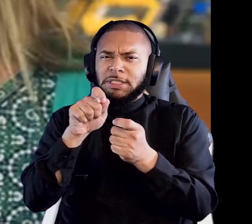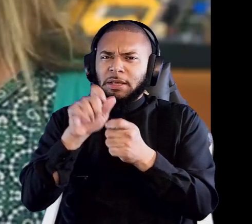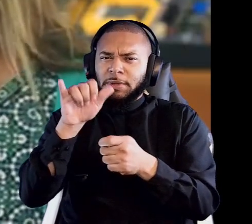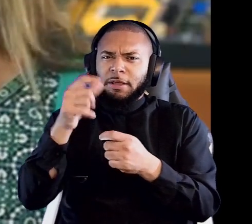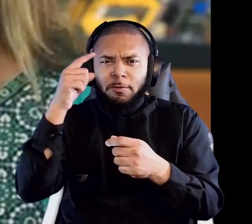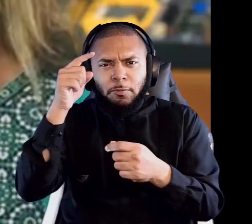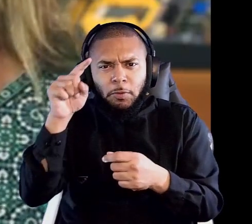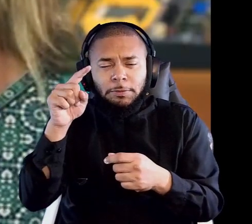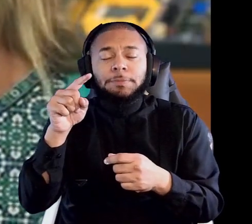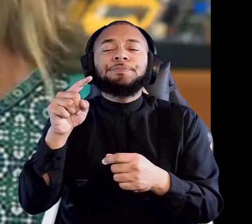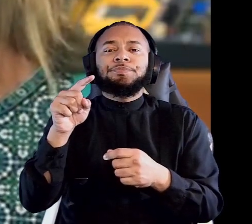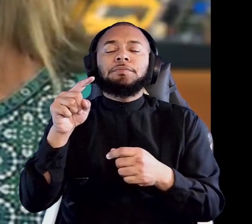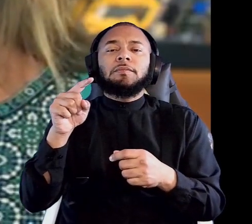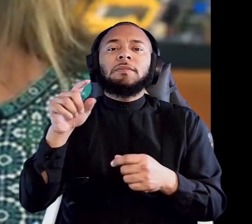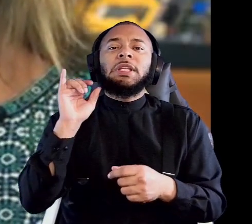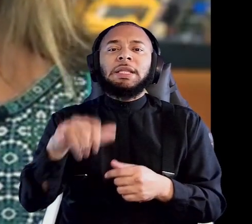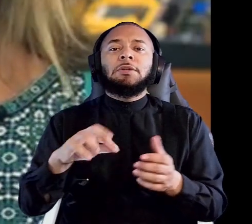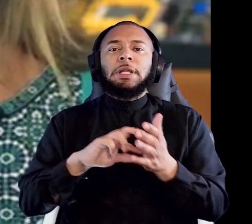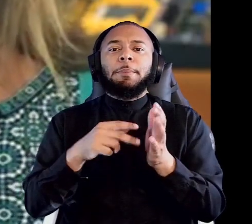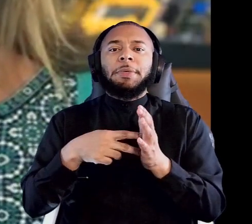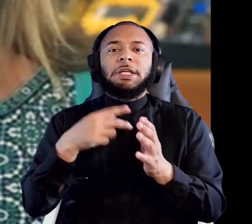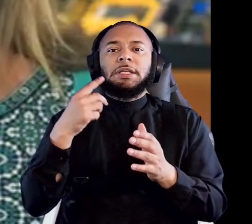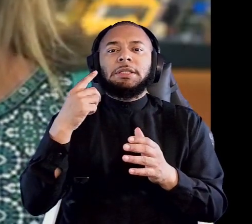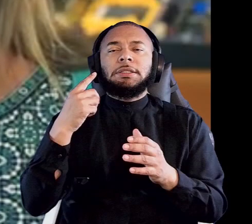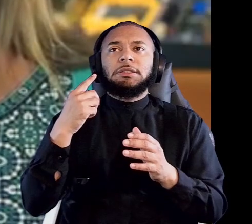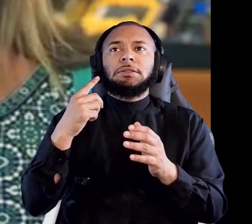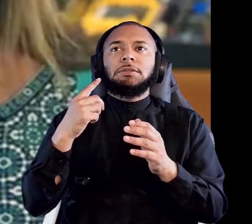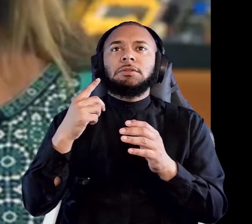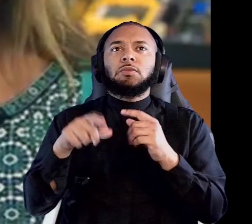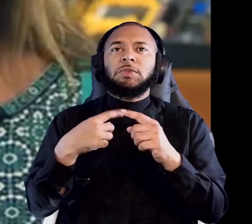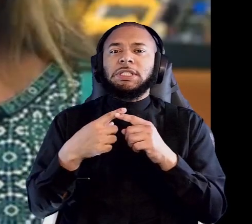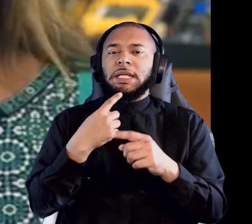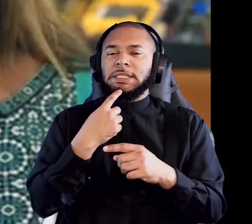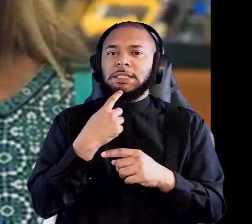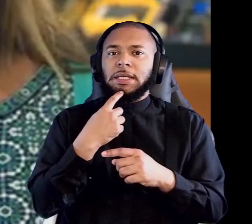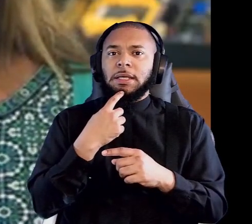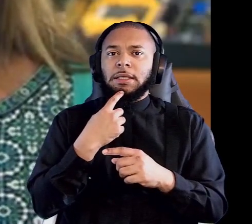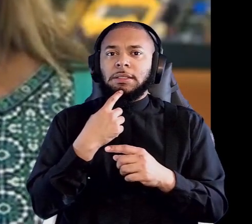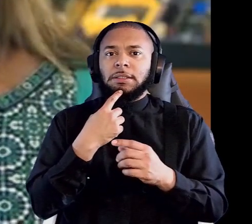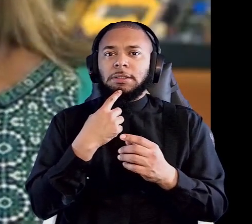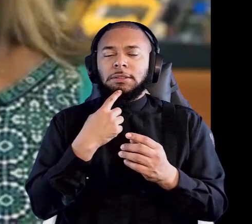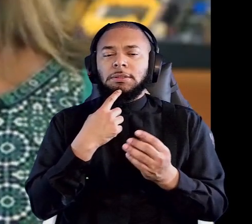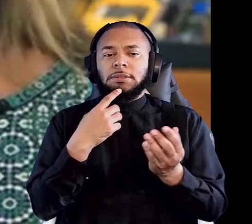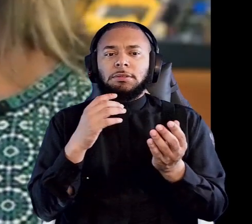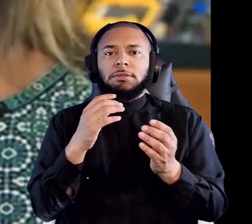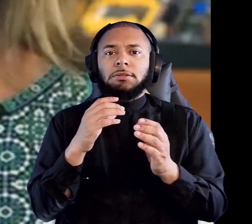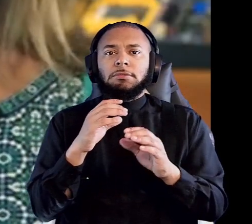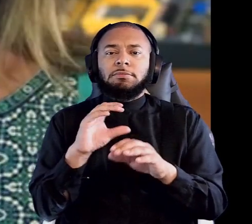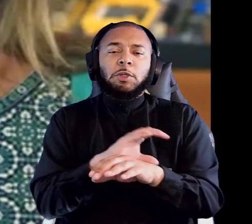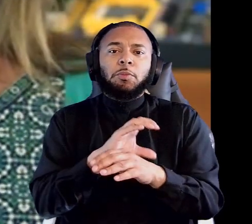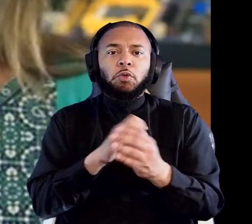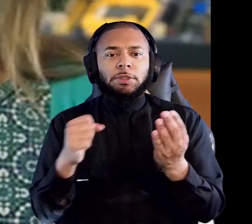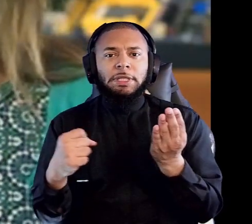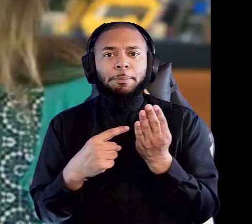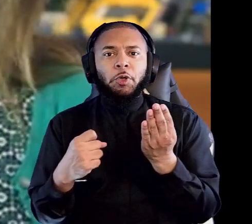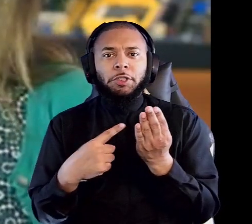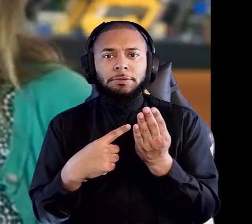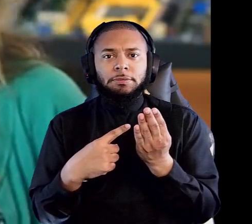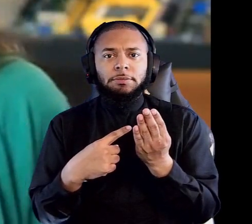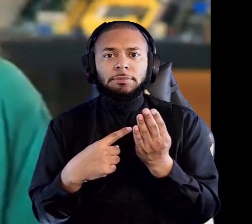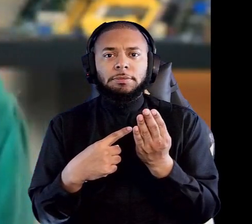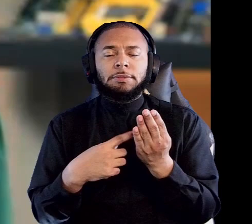talk about when we talk about giving our computer some input. There are certain things that